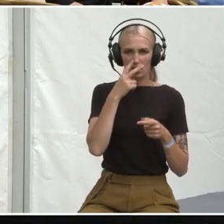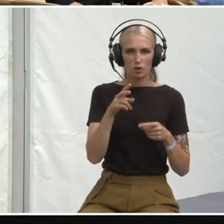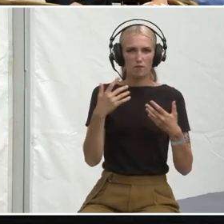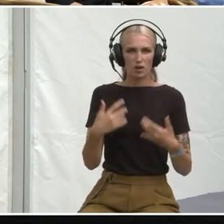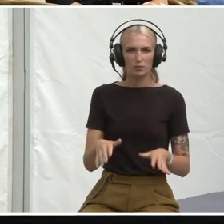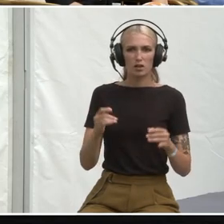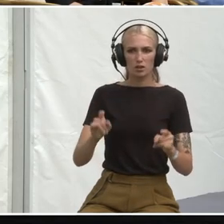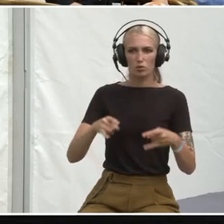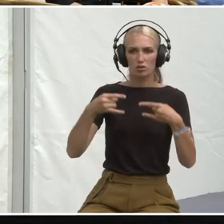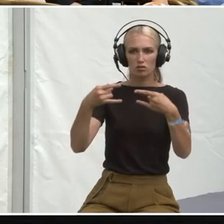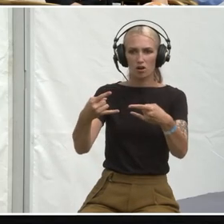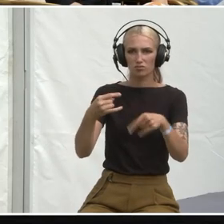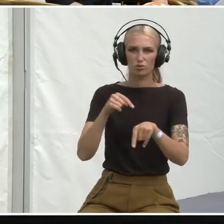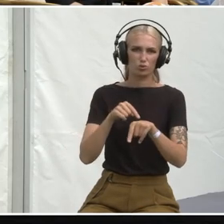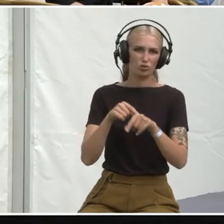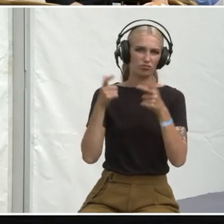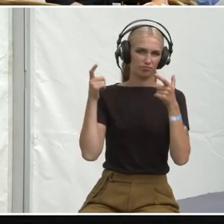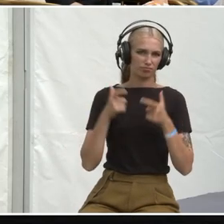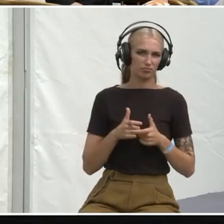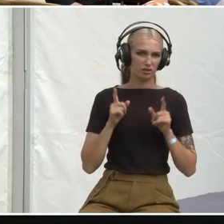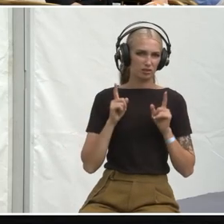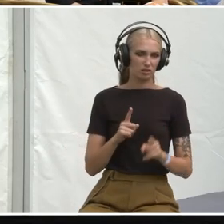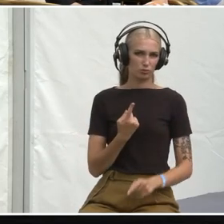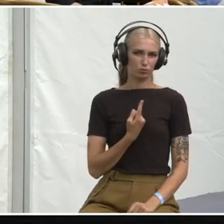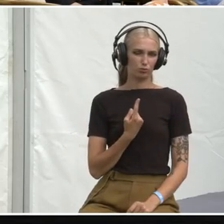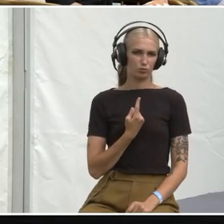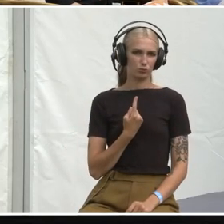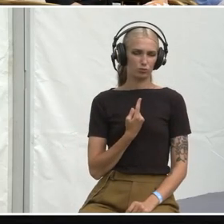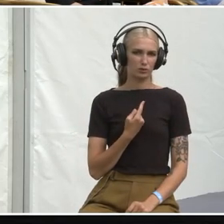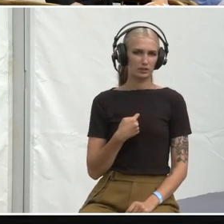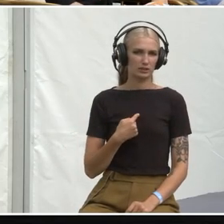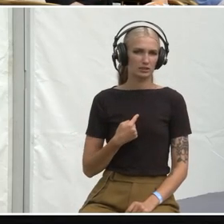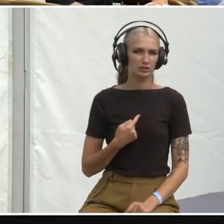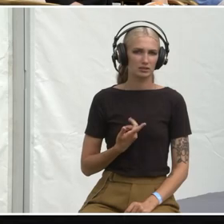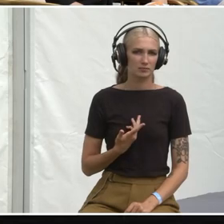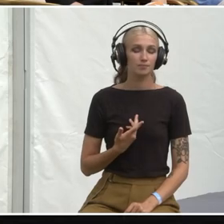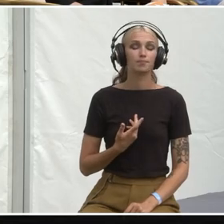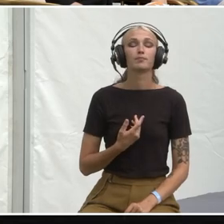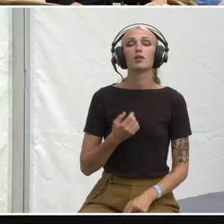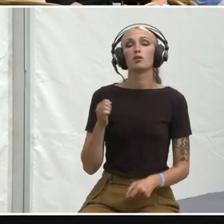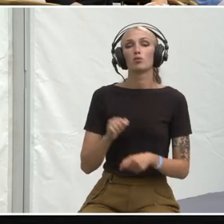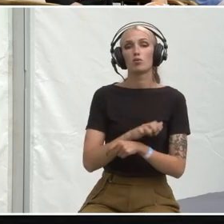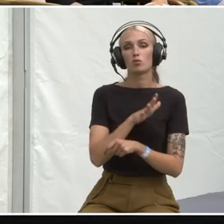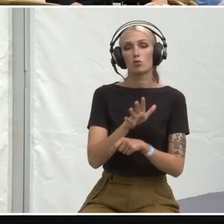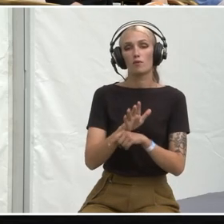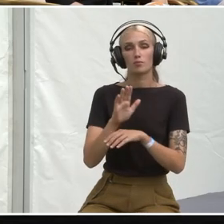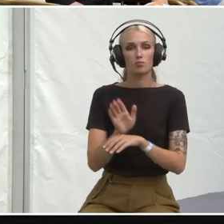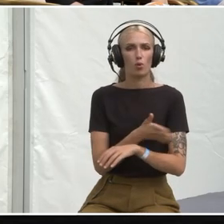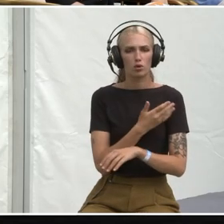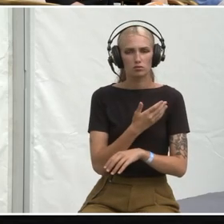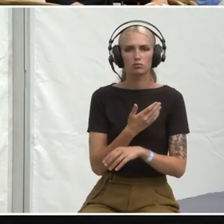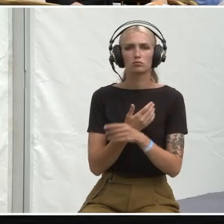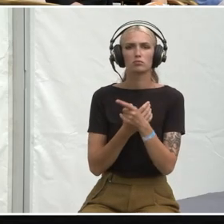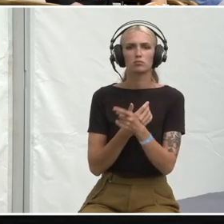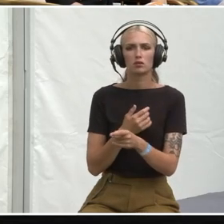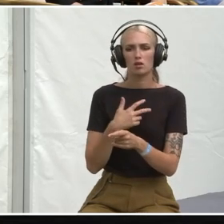screens. And I think you were talking about it before, that we see after the lockdown, there's a lot of, especially